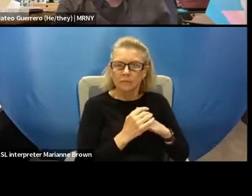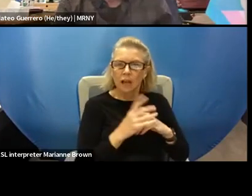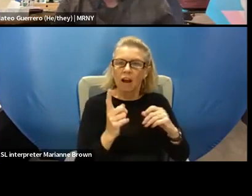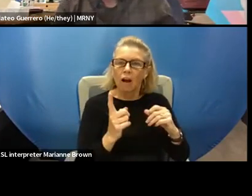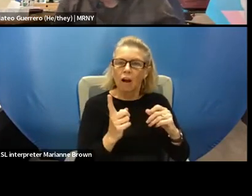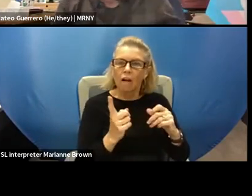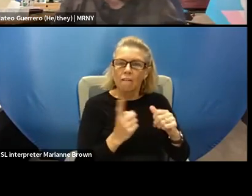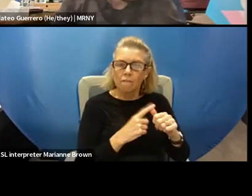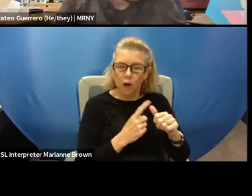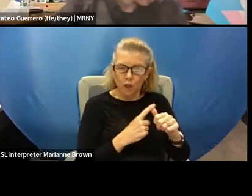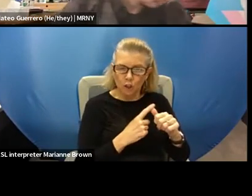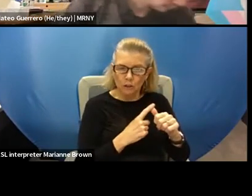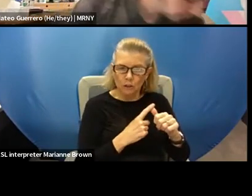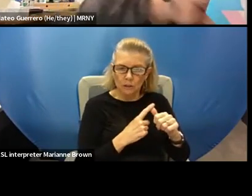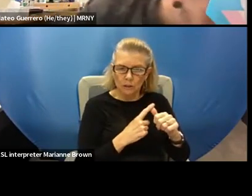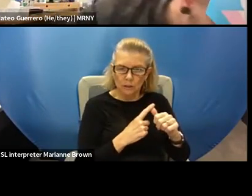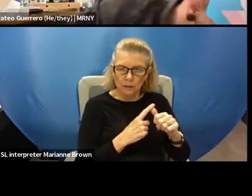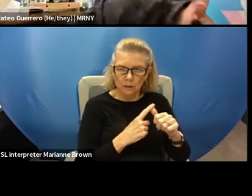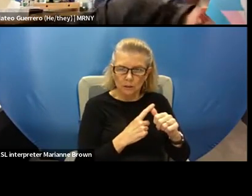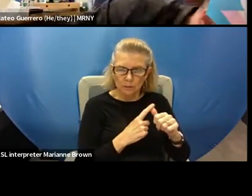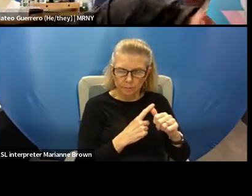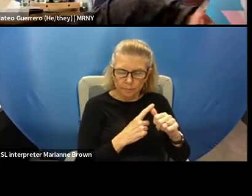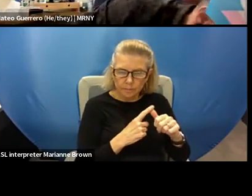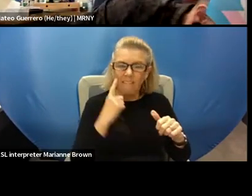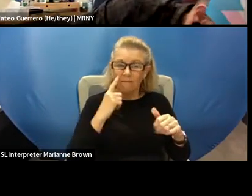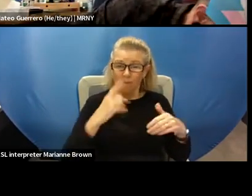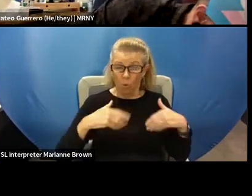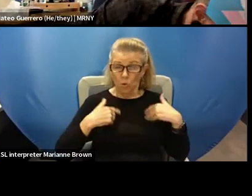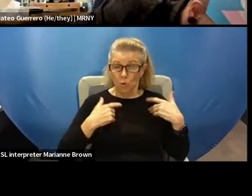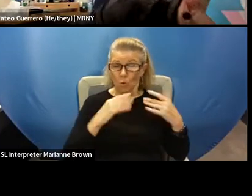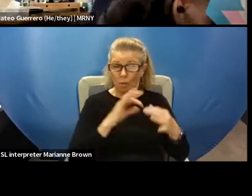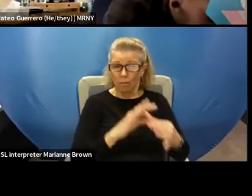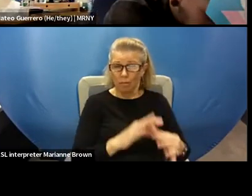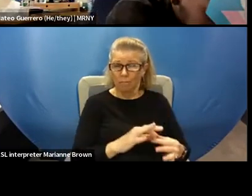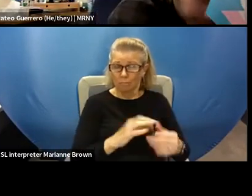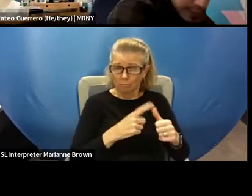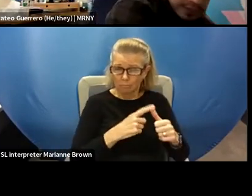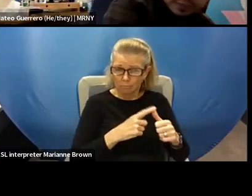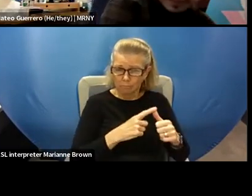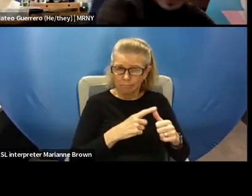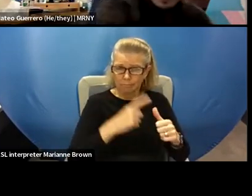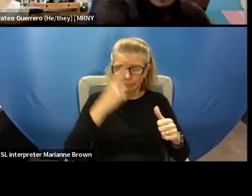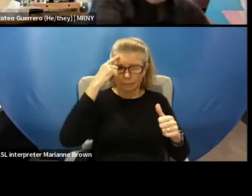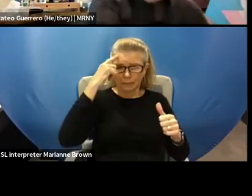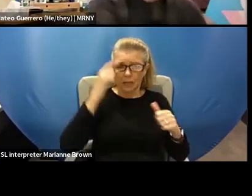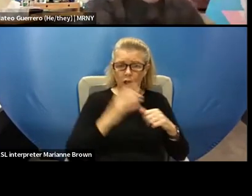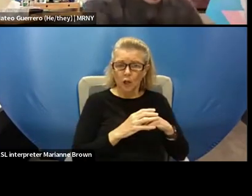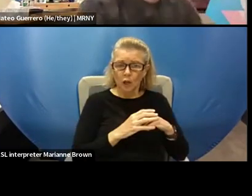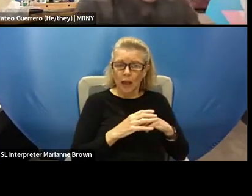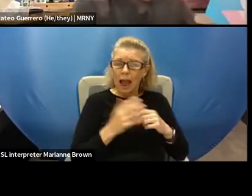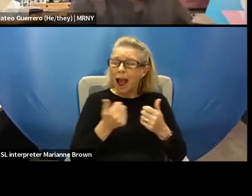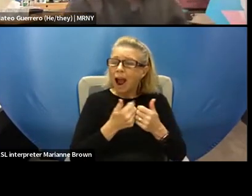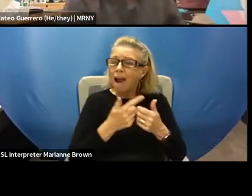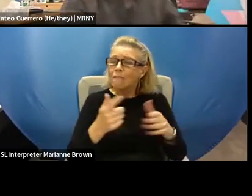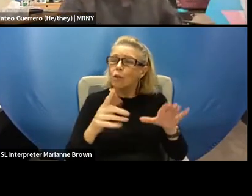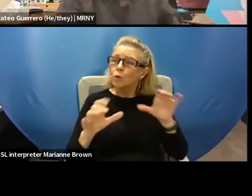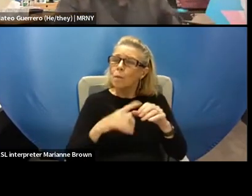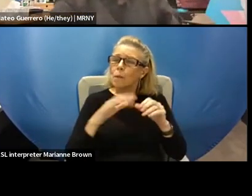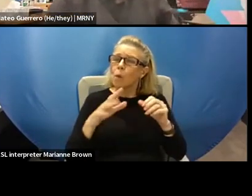to the youth, a couple things came to mind. Number one, you are enough. Everything you're doing about your transition is